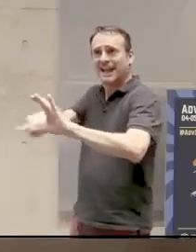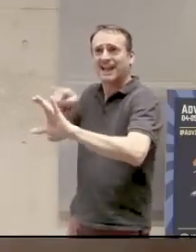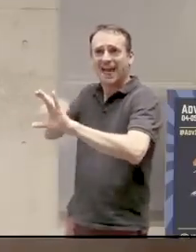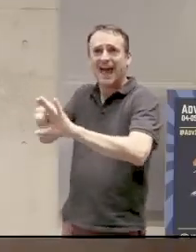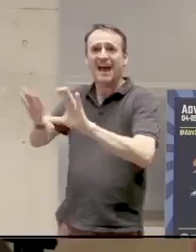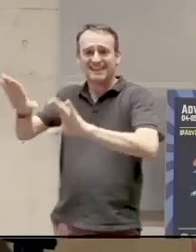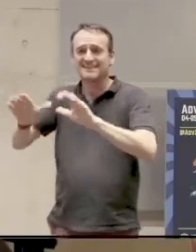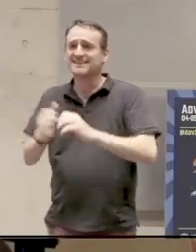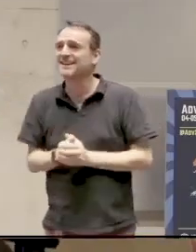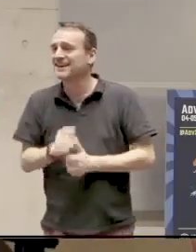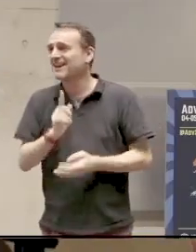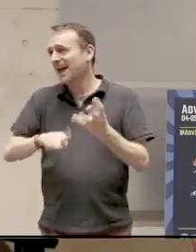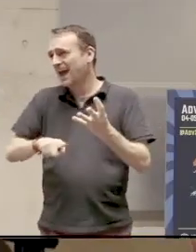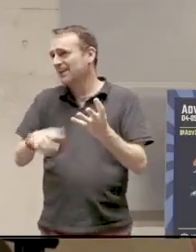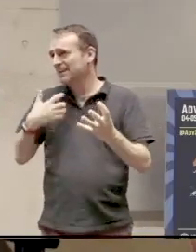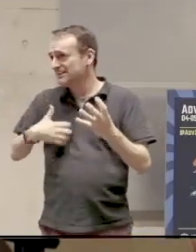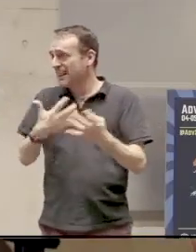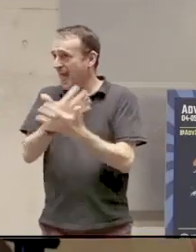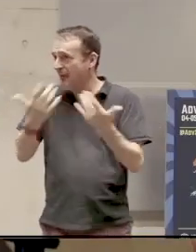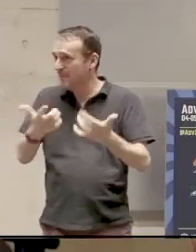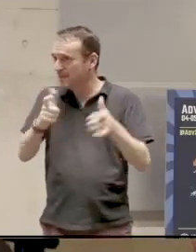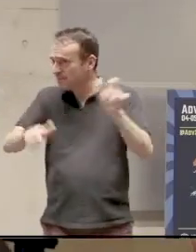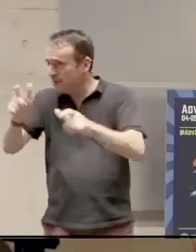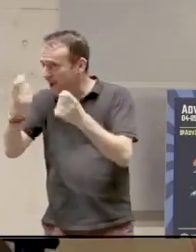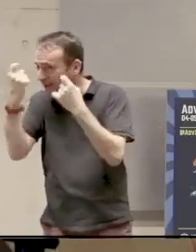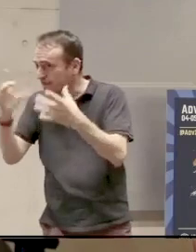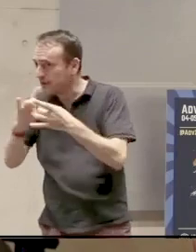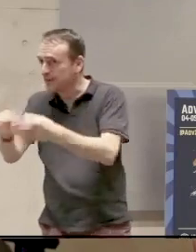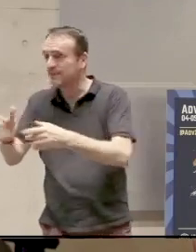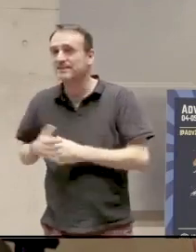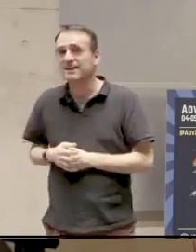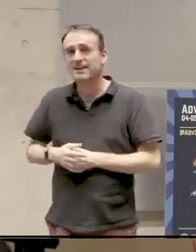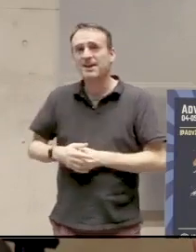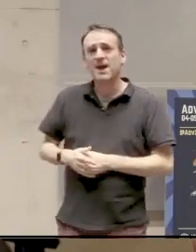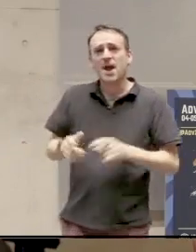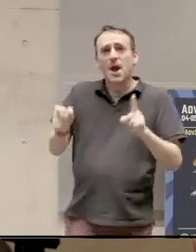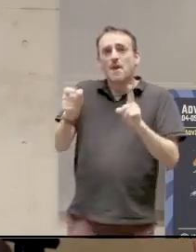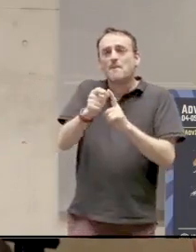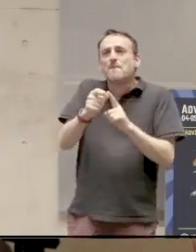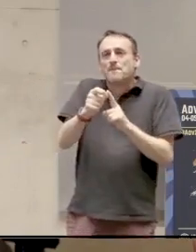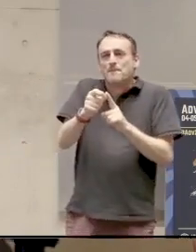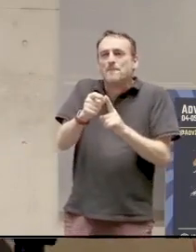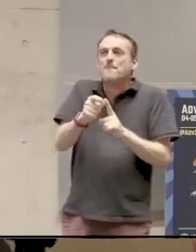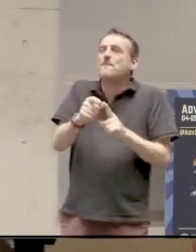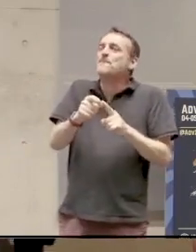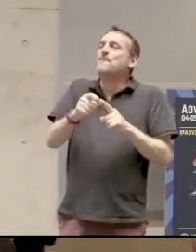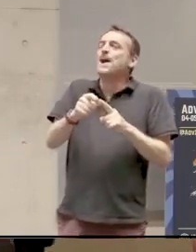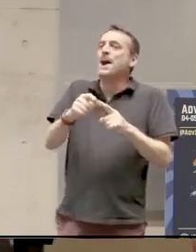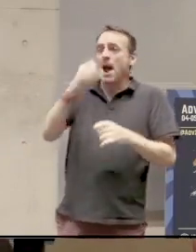and this is just to see how many people get the reference, Pepper's Adventures in Tim.